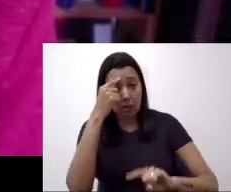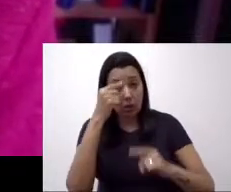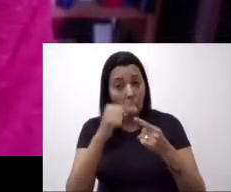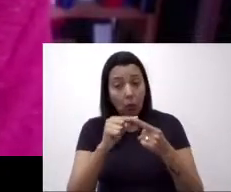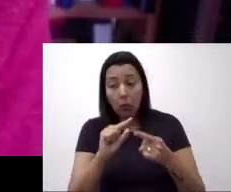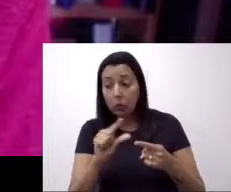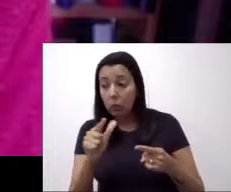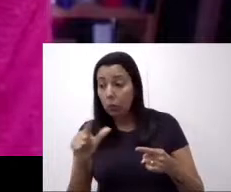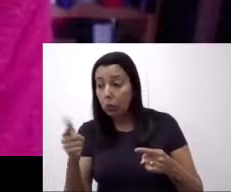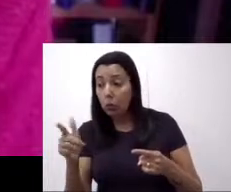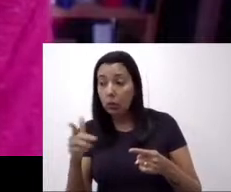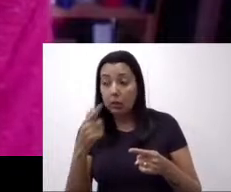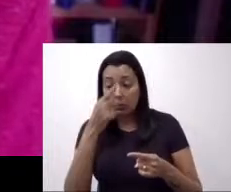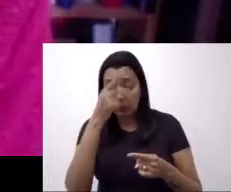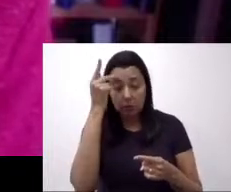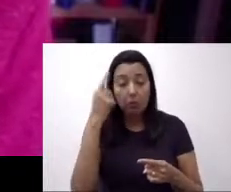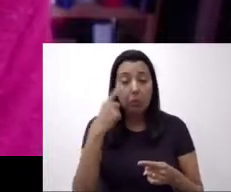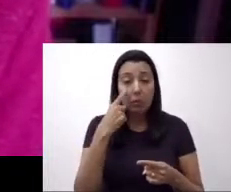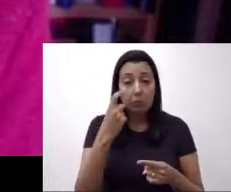these